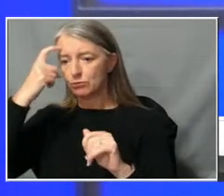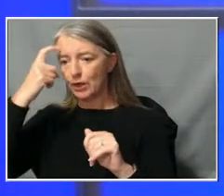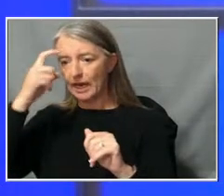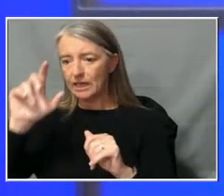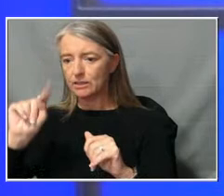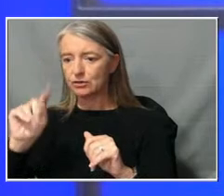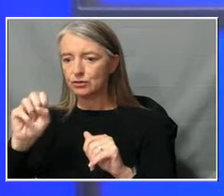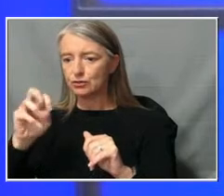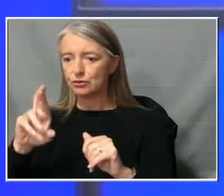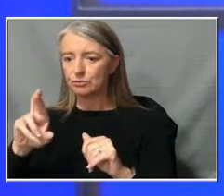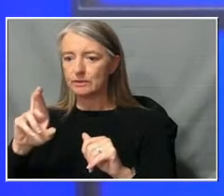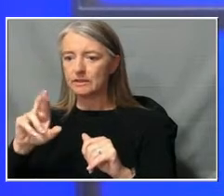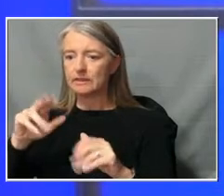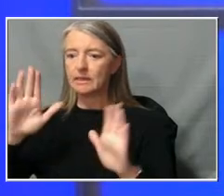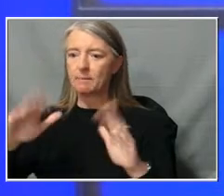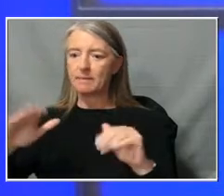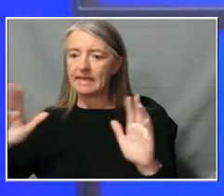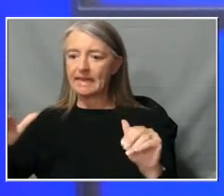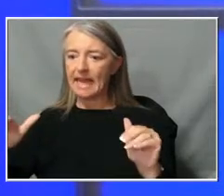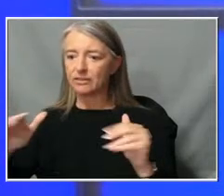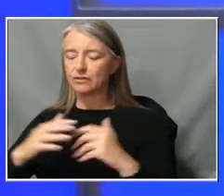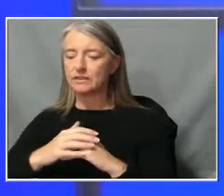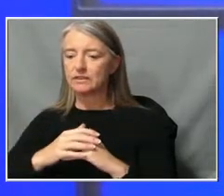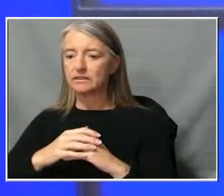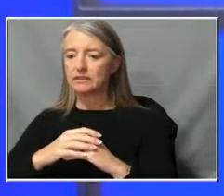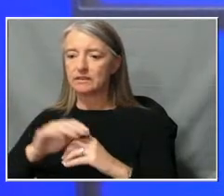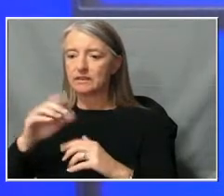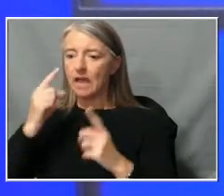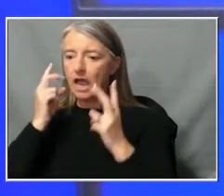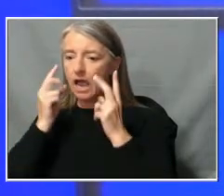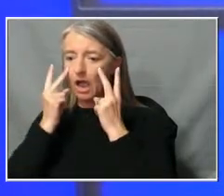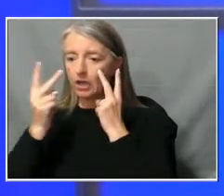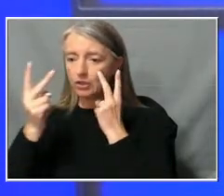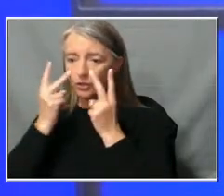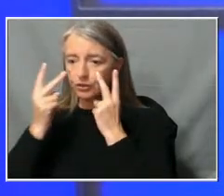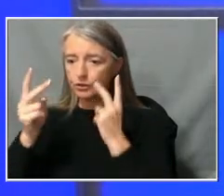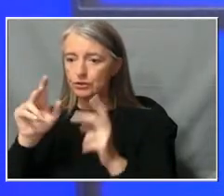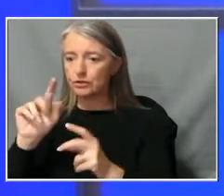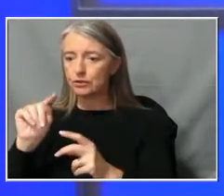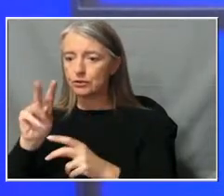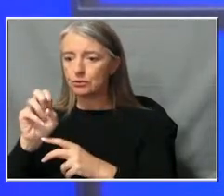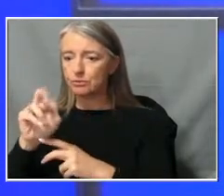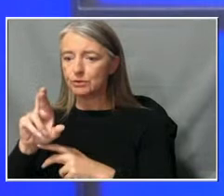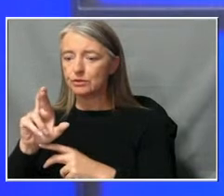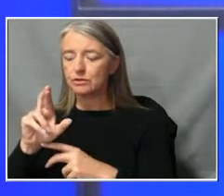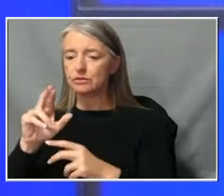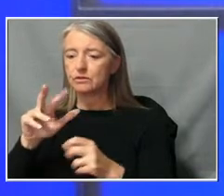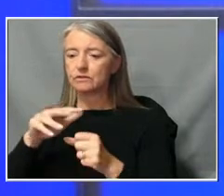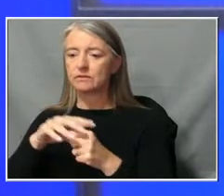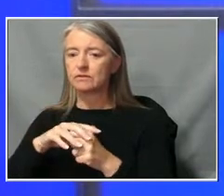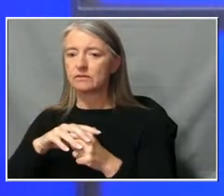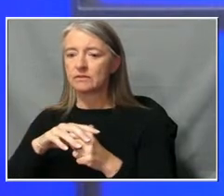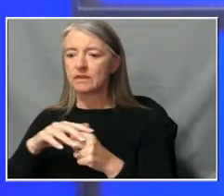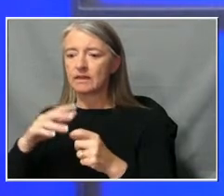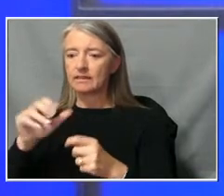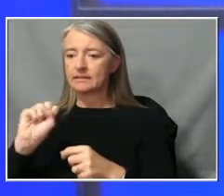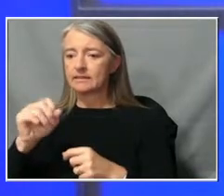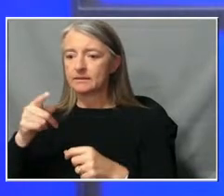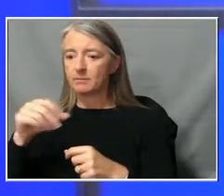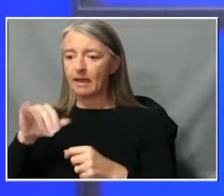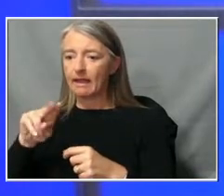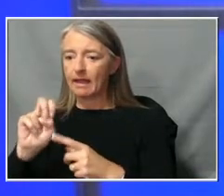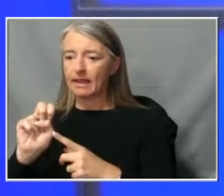neck cancer, pediatrics, certainly ocular tumors, tumors around or about the spine,